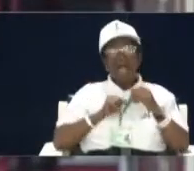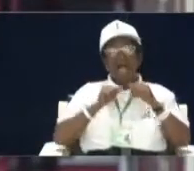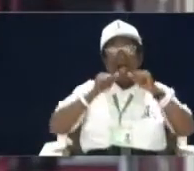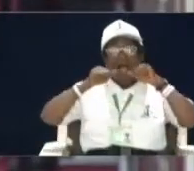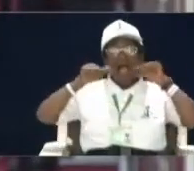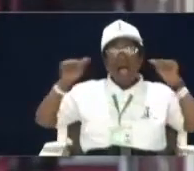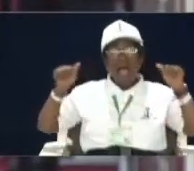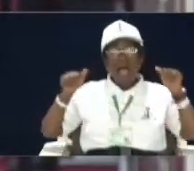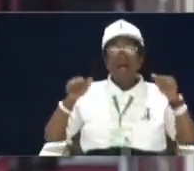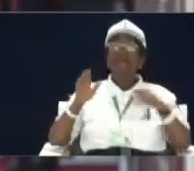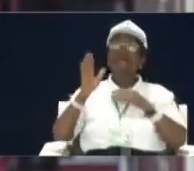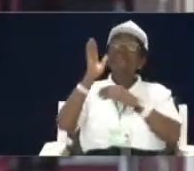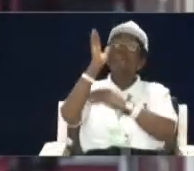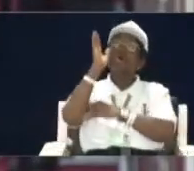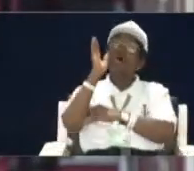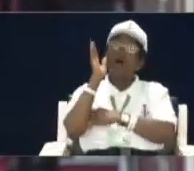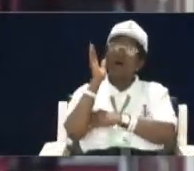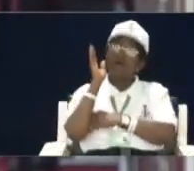God